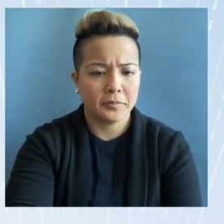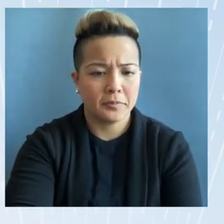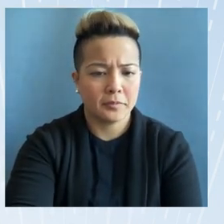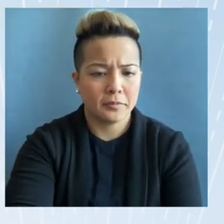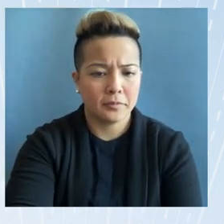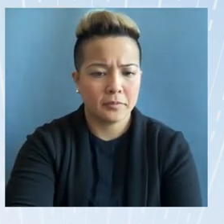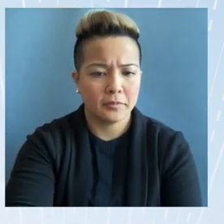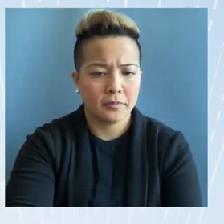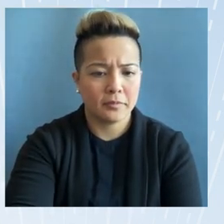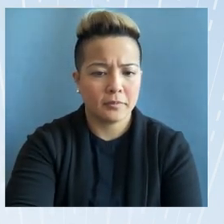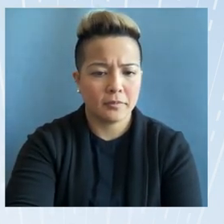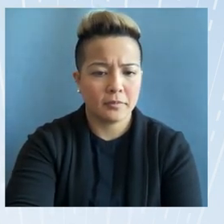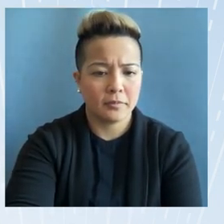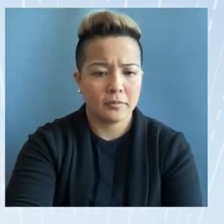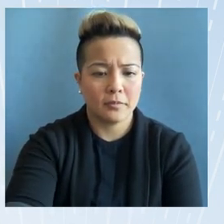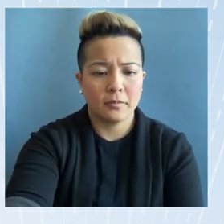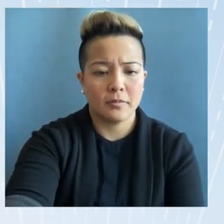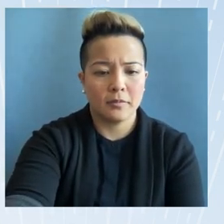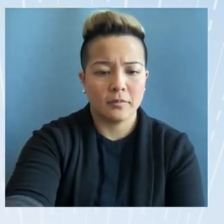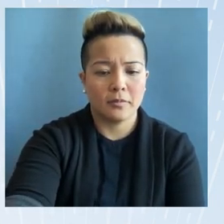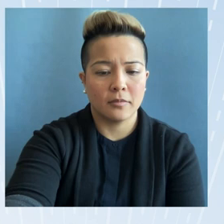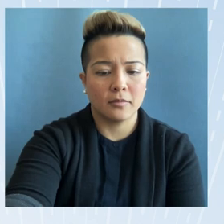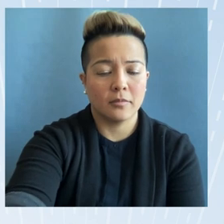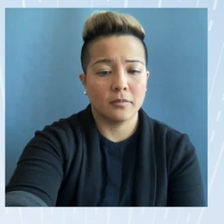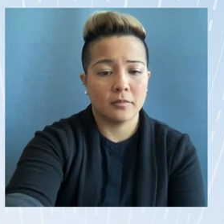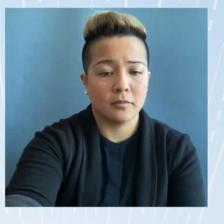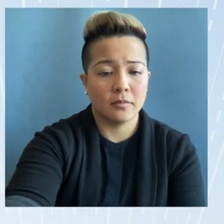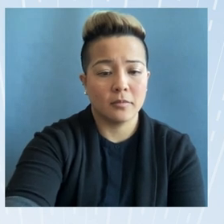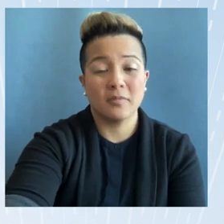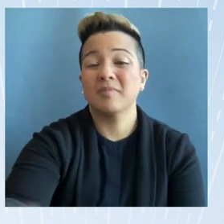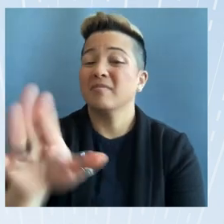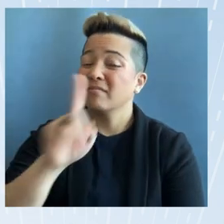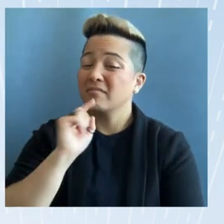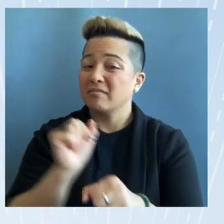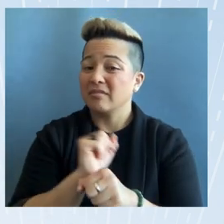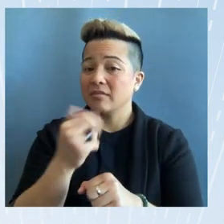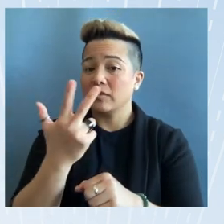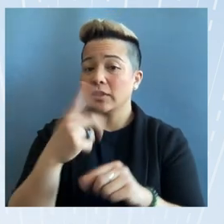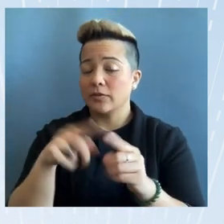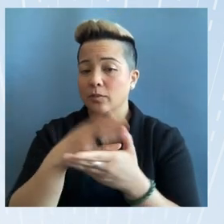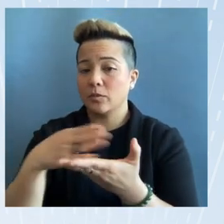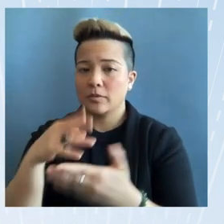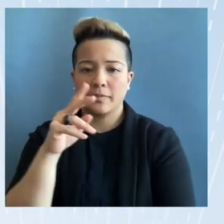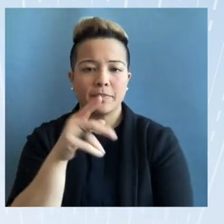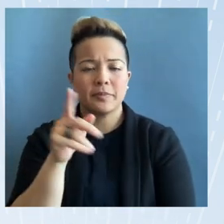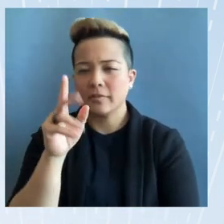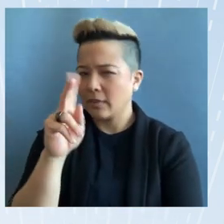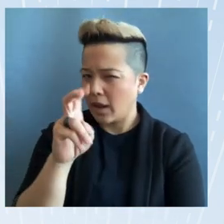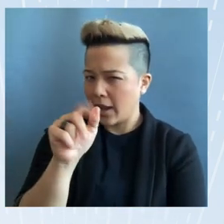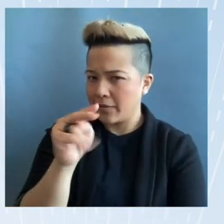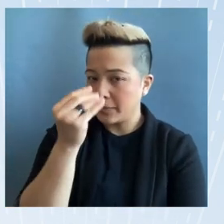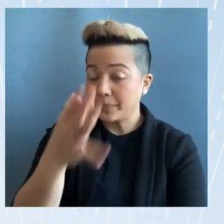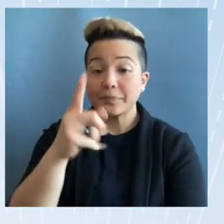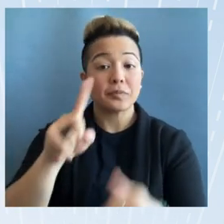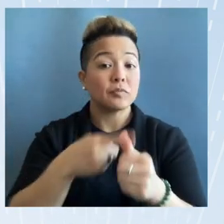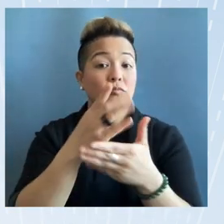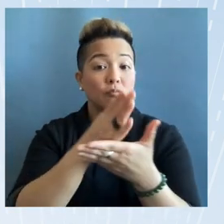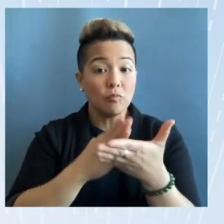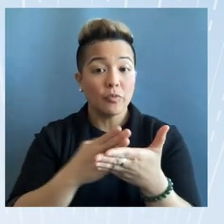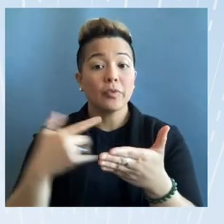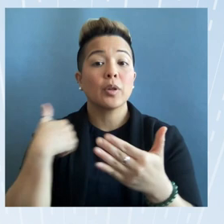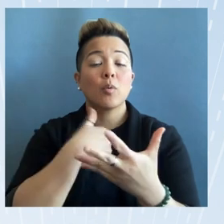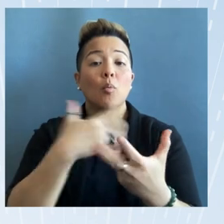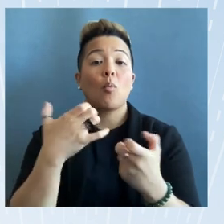Kimberly, are you gonna? Yeah, so actually it's three different parts, Kevin. The first part is that we want the